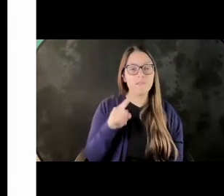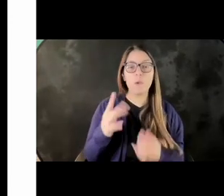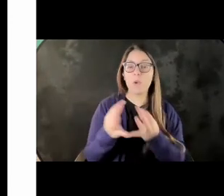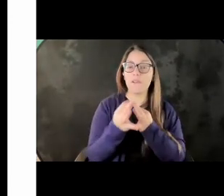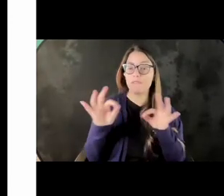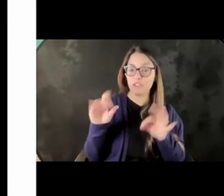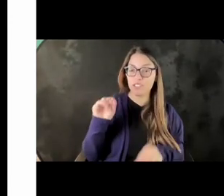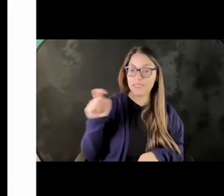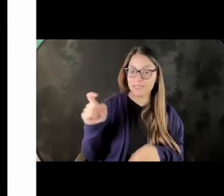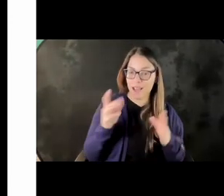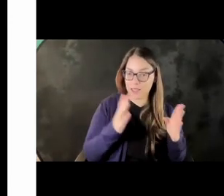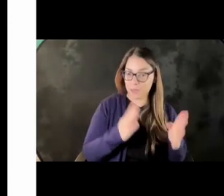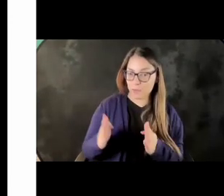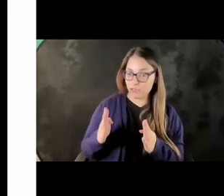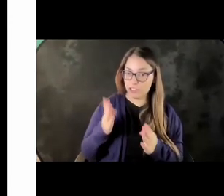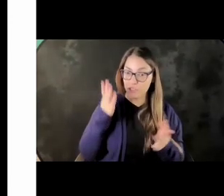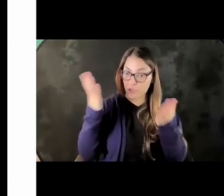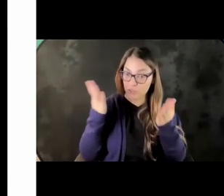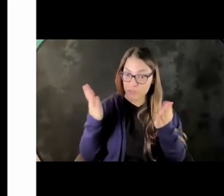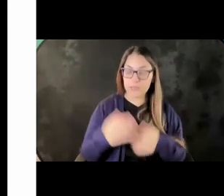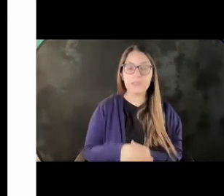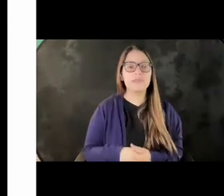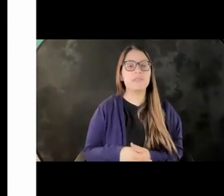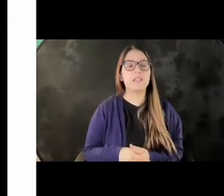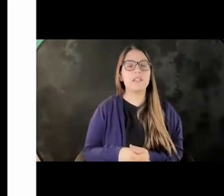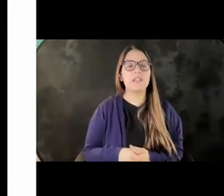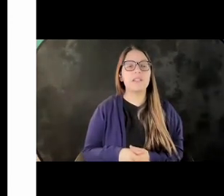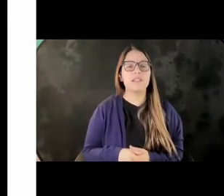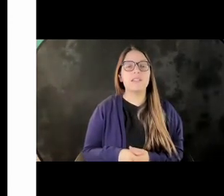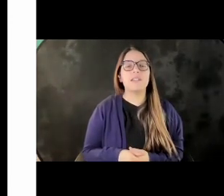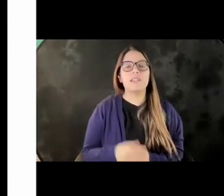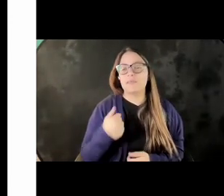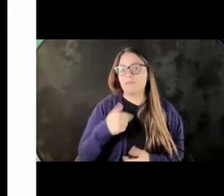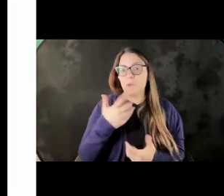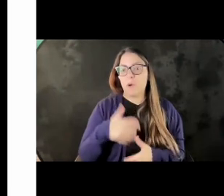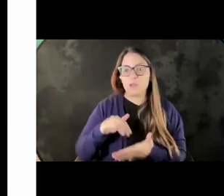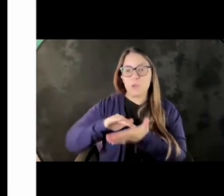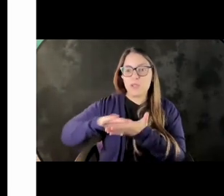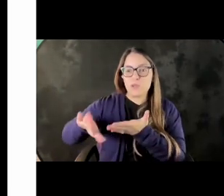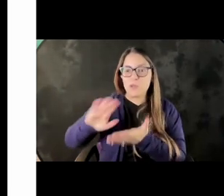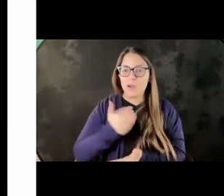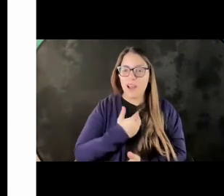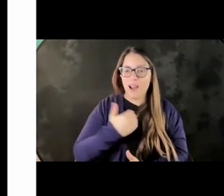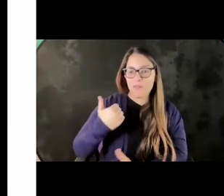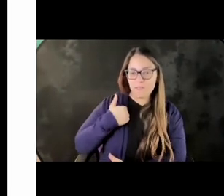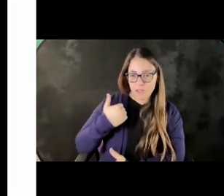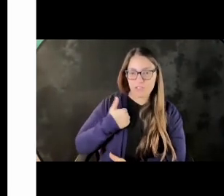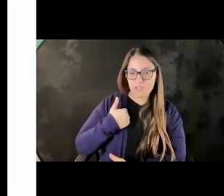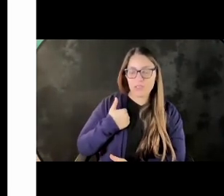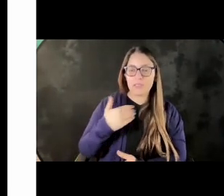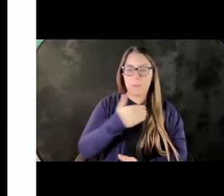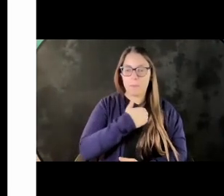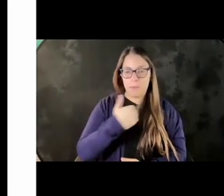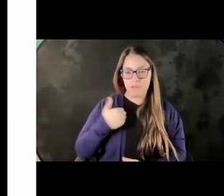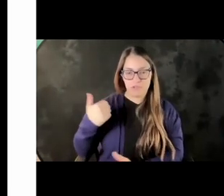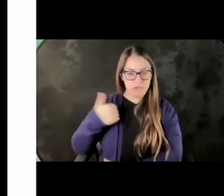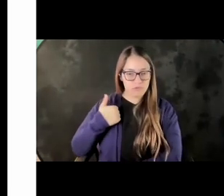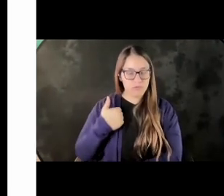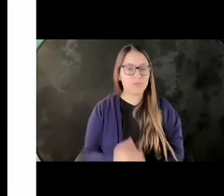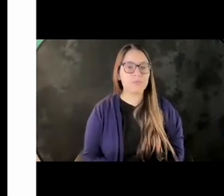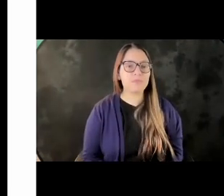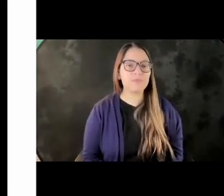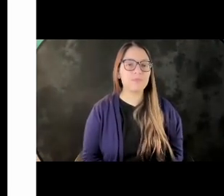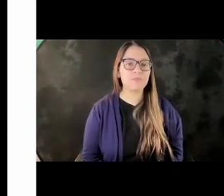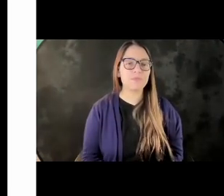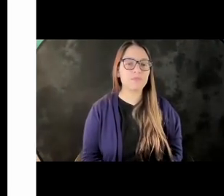tax preparation services, we didn't want to forget our veterans and members of the armed forces.